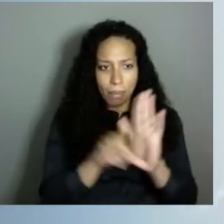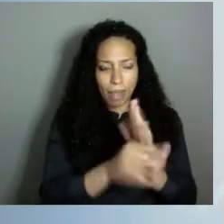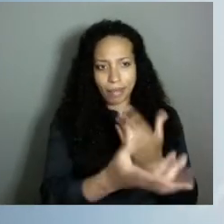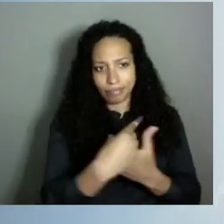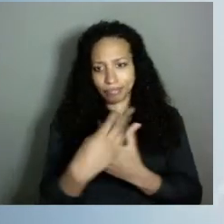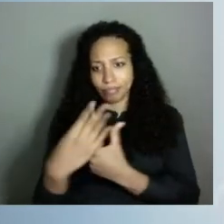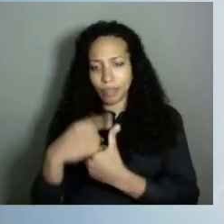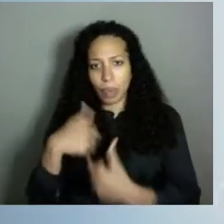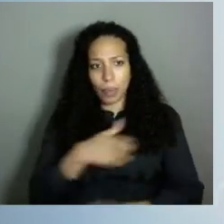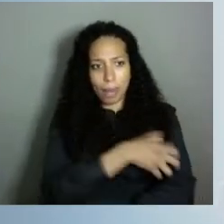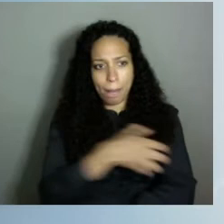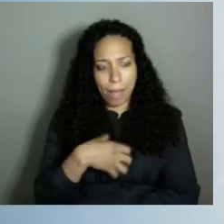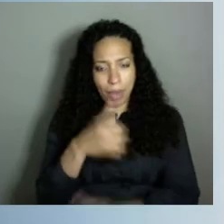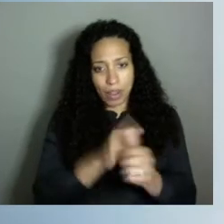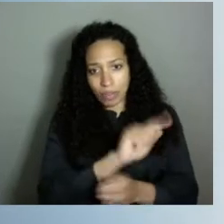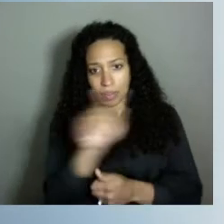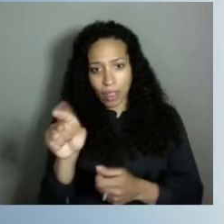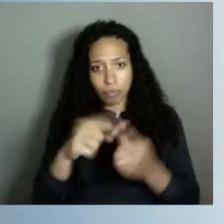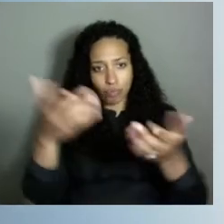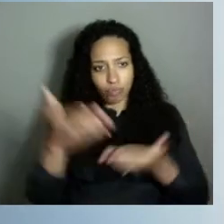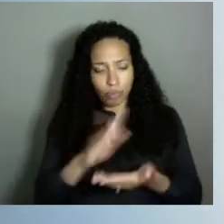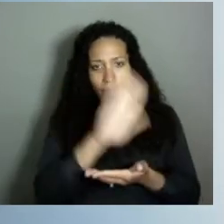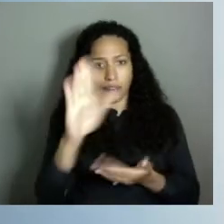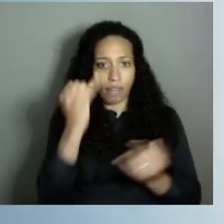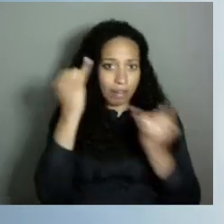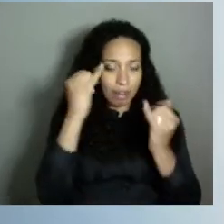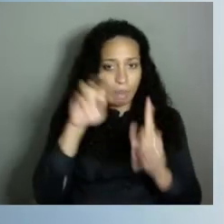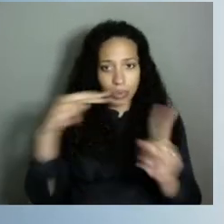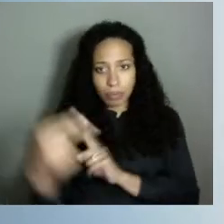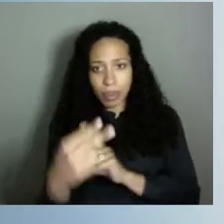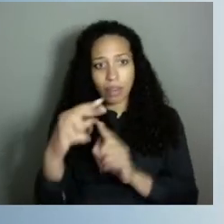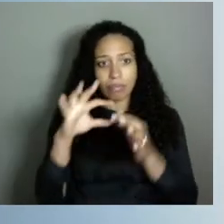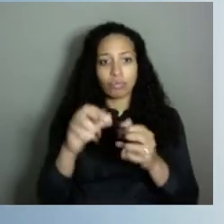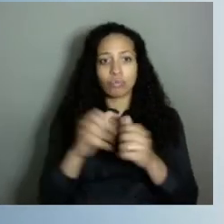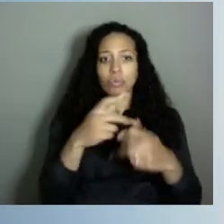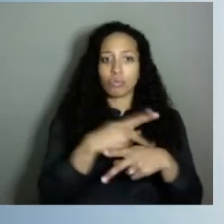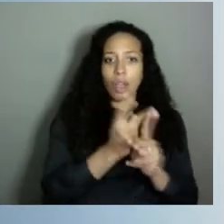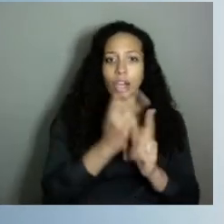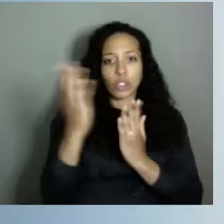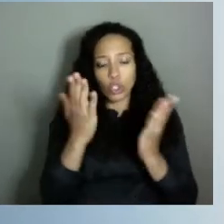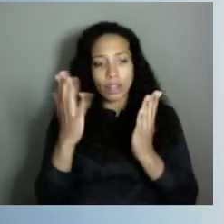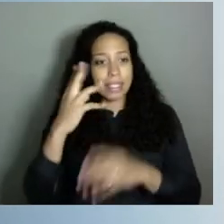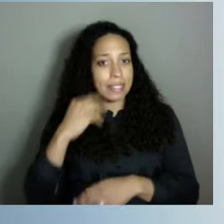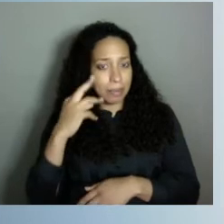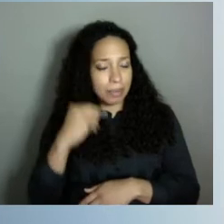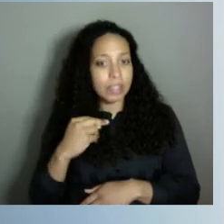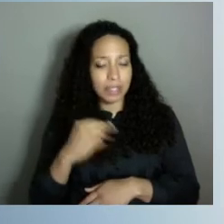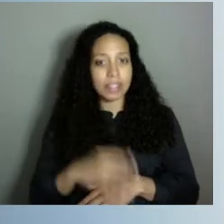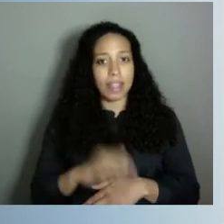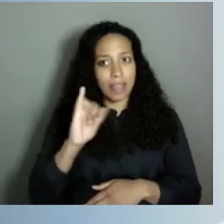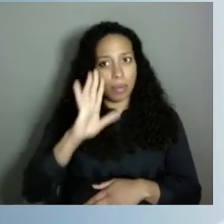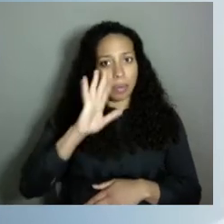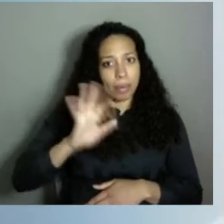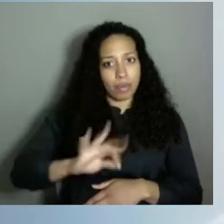to bring their ideas and perspectives to the table on products, services, or experiences that would be personally beneficial to them as